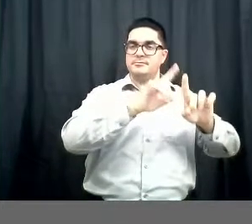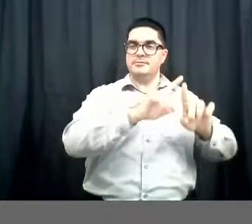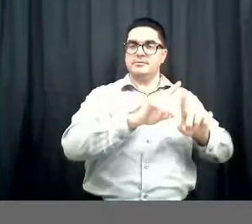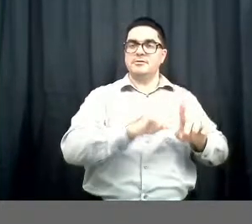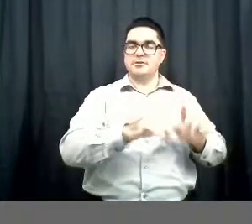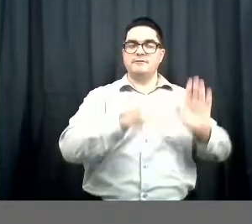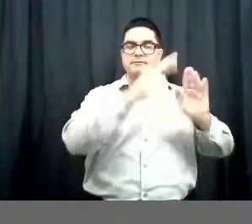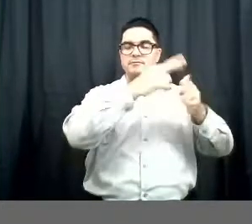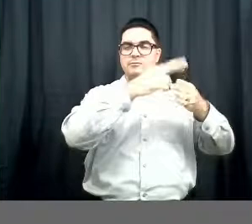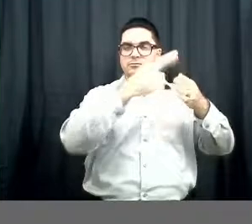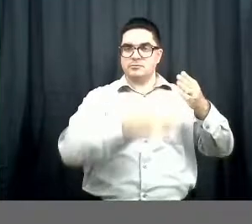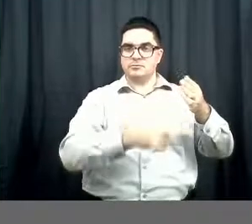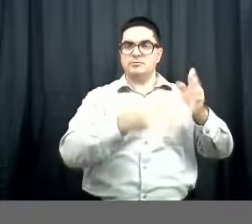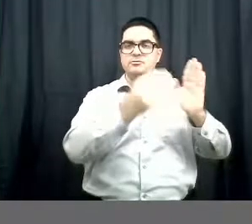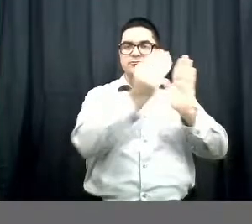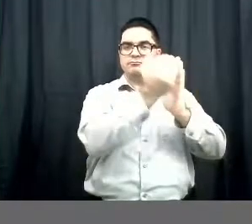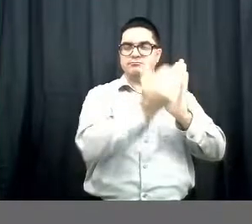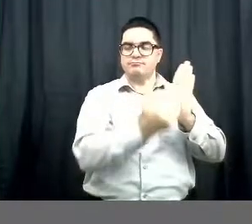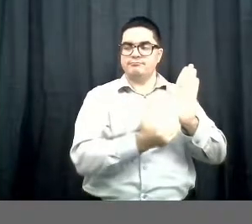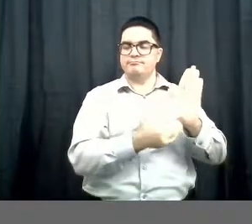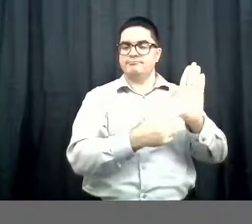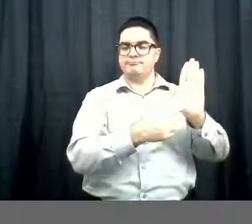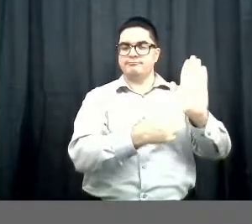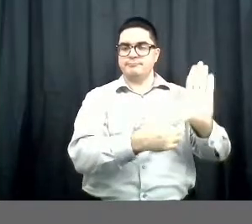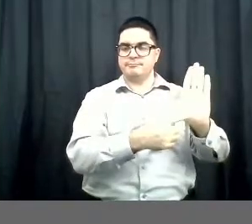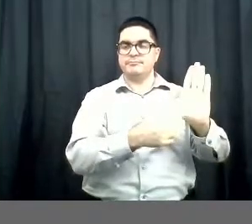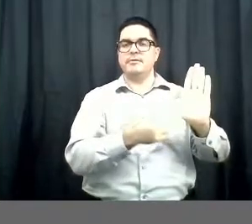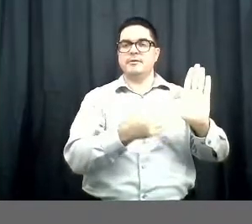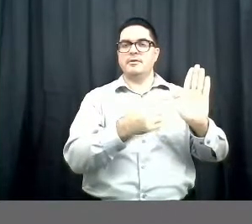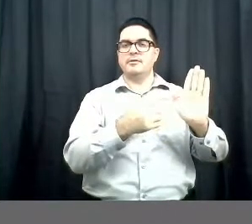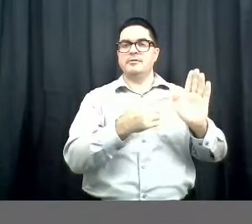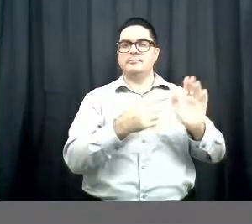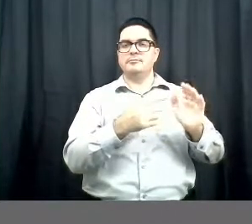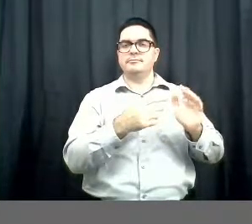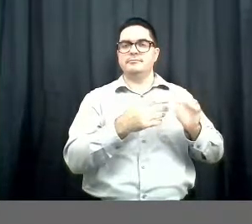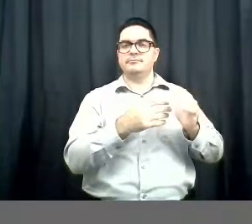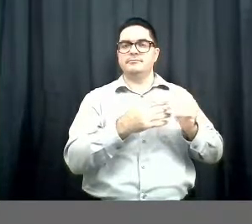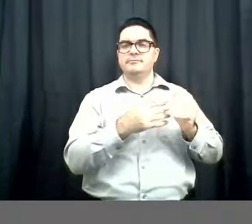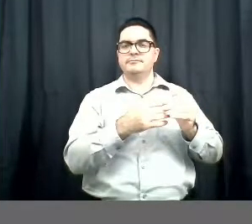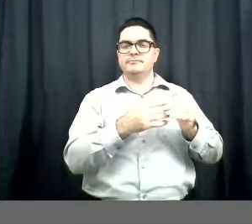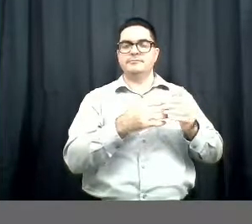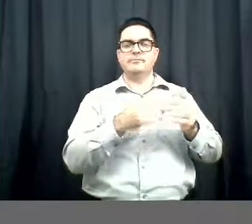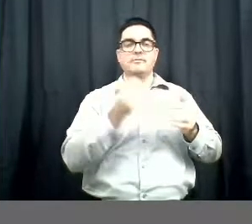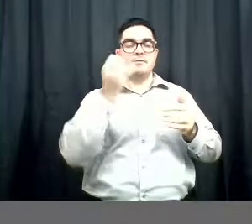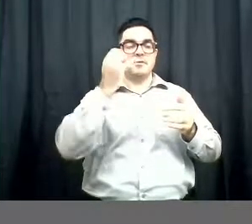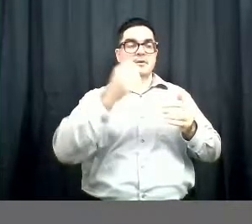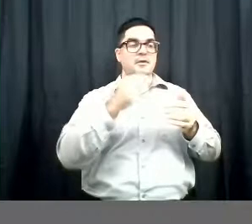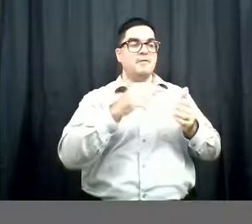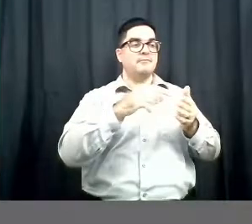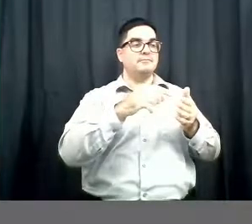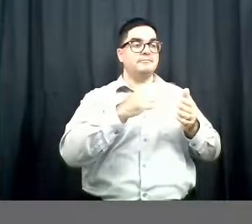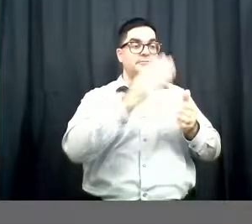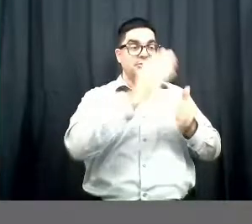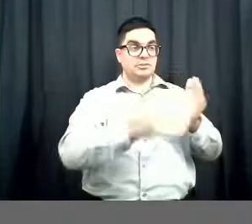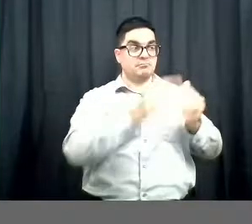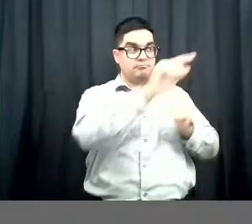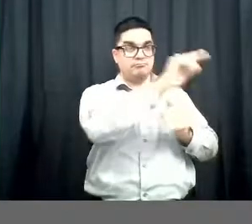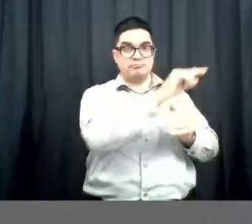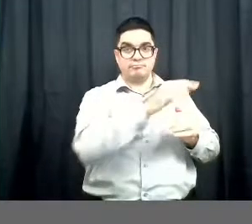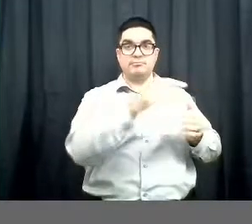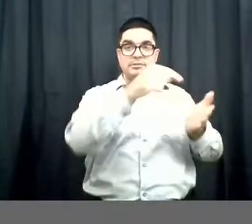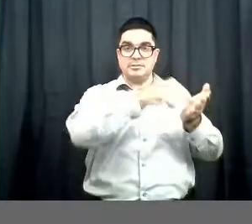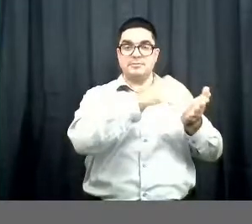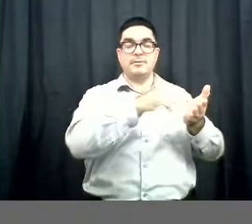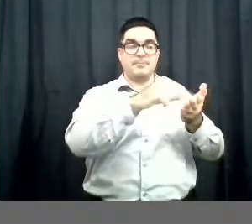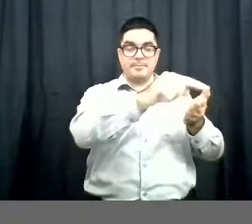and make sure, as part of any process, that what claims do get paid are actually claims that are owed by the Commonwealth. So we're paying that which we